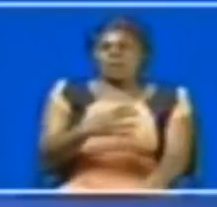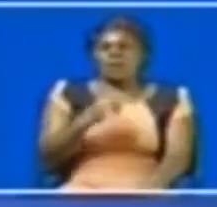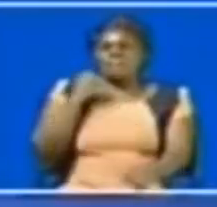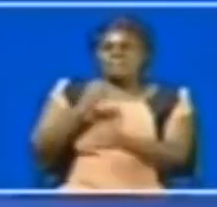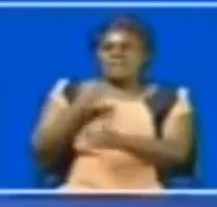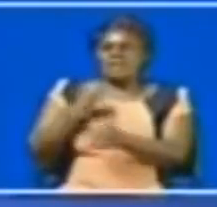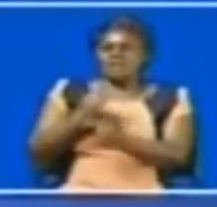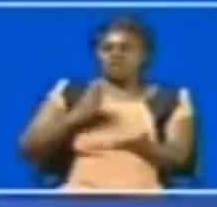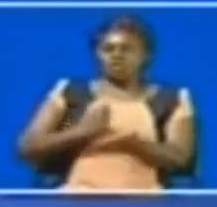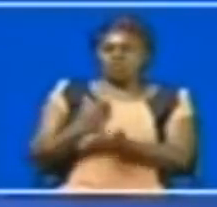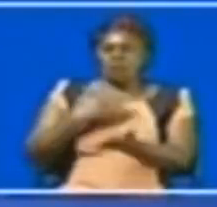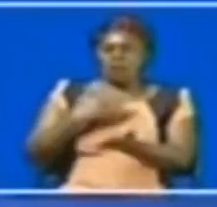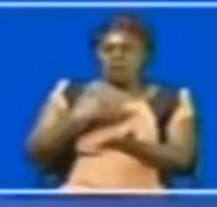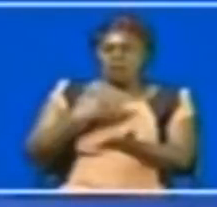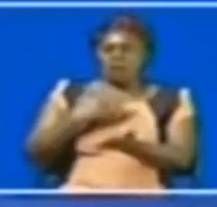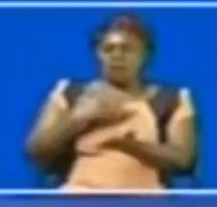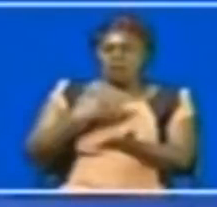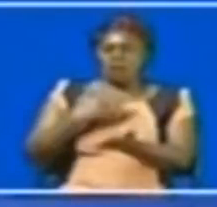by ensuring that we have...